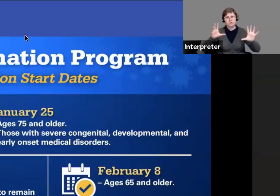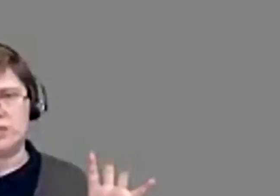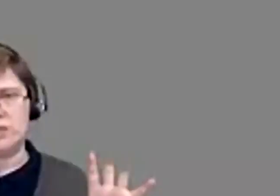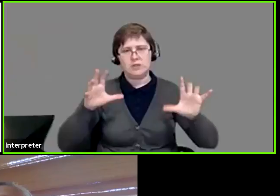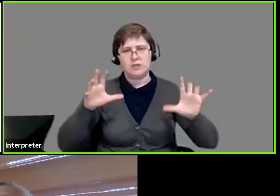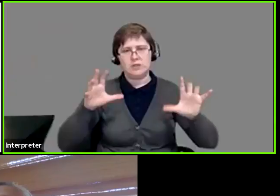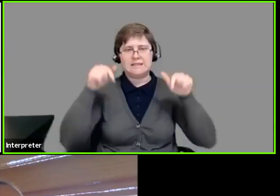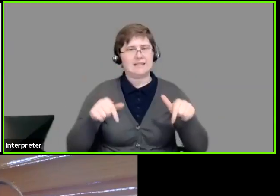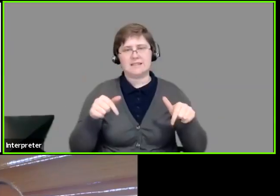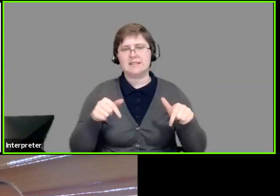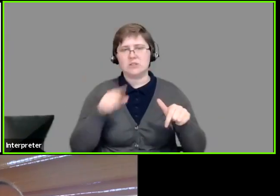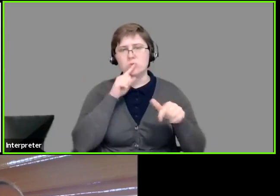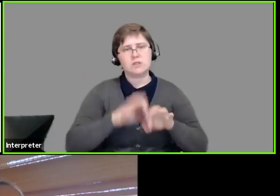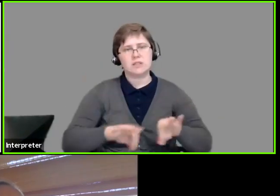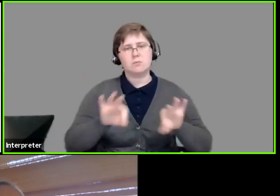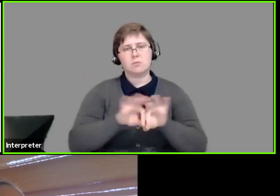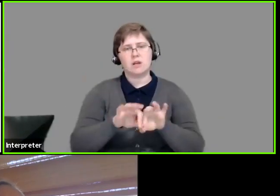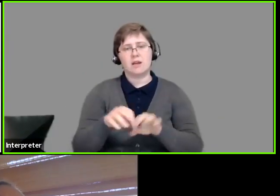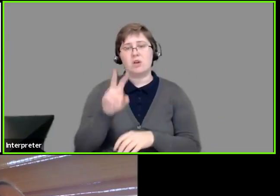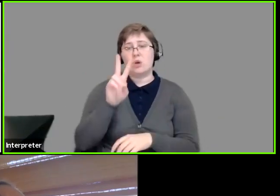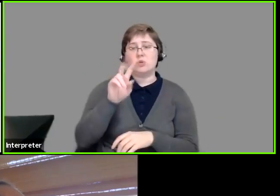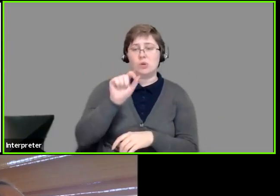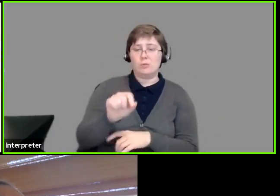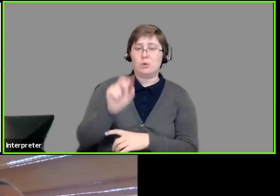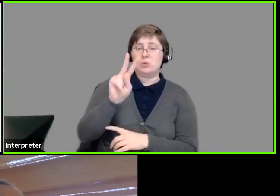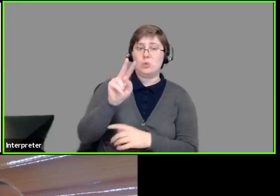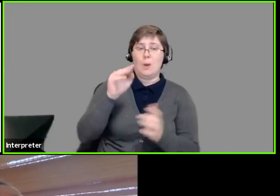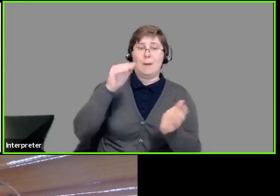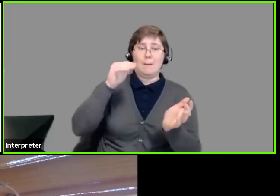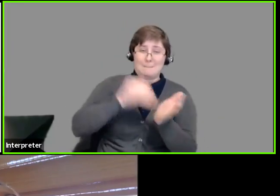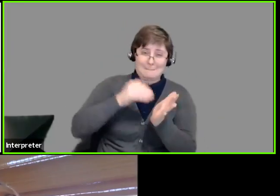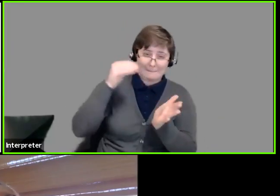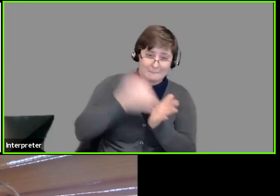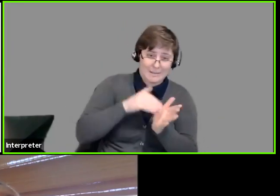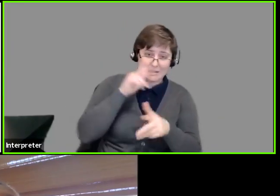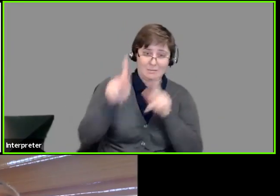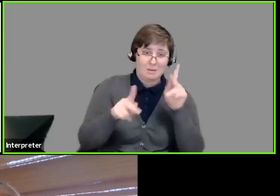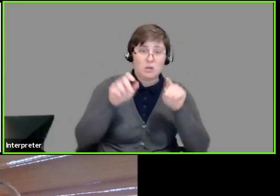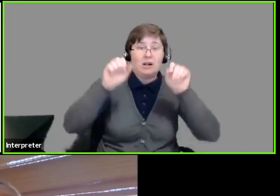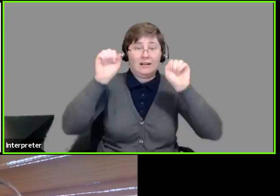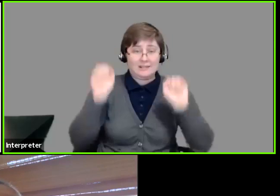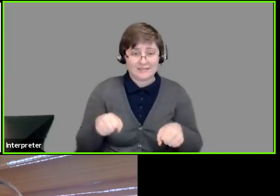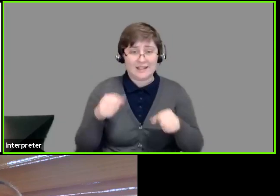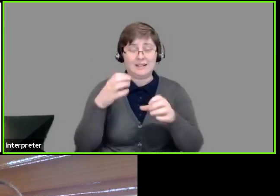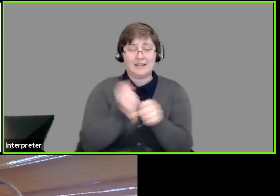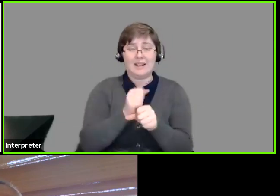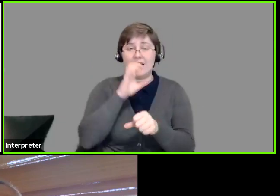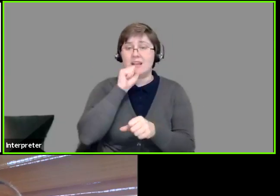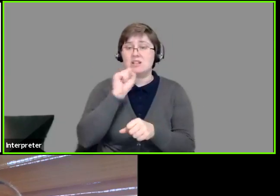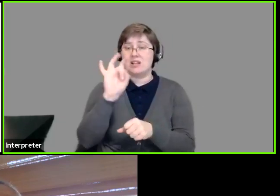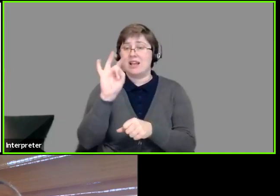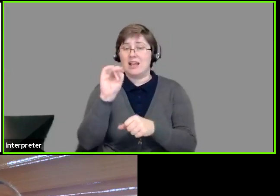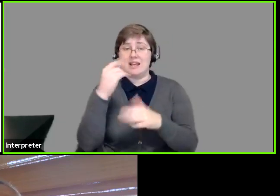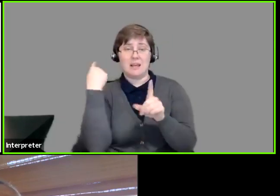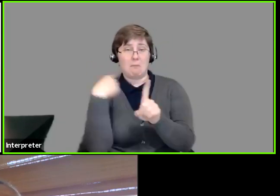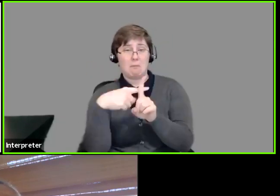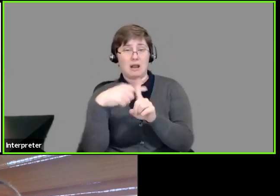really important. There are 2.2 million individuals who are eligible for that 80-year-old or